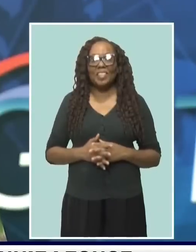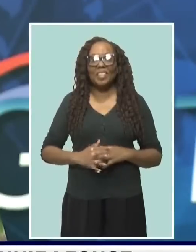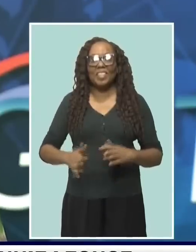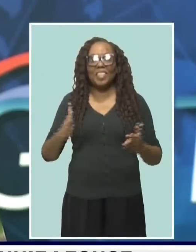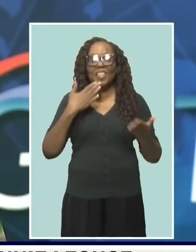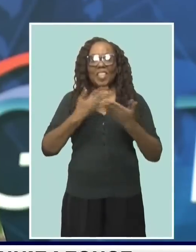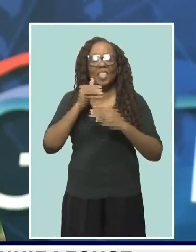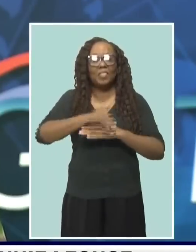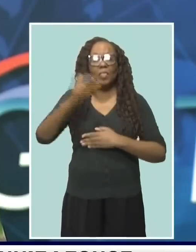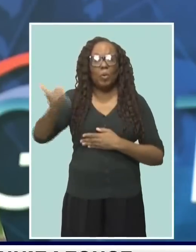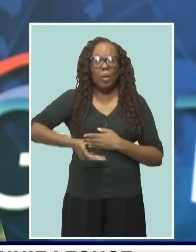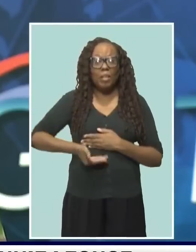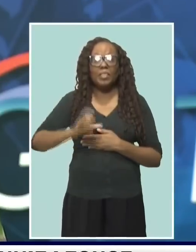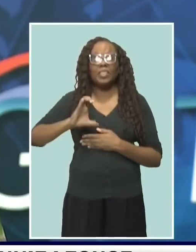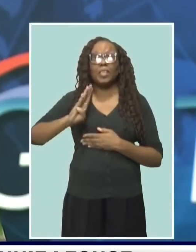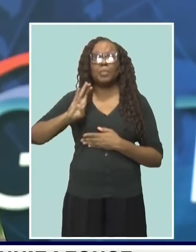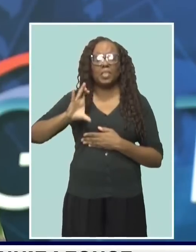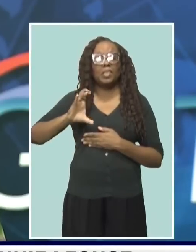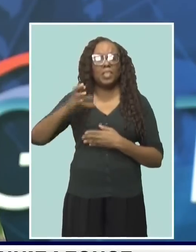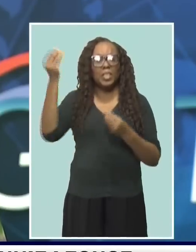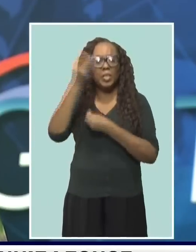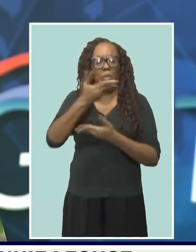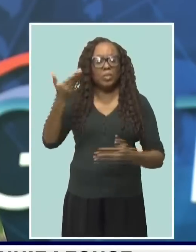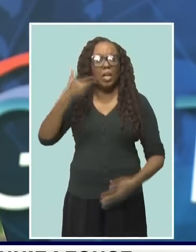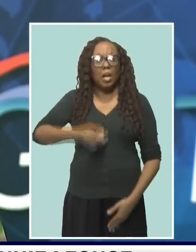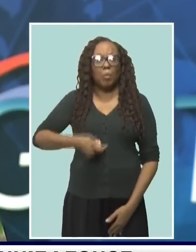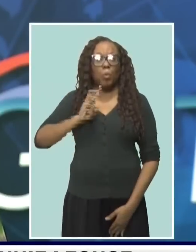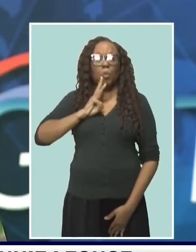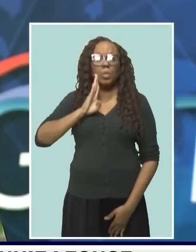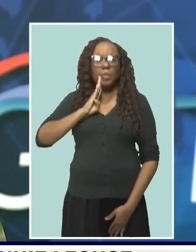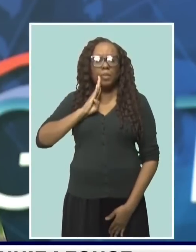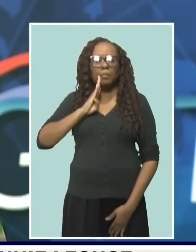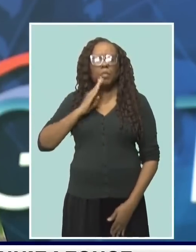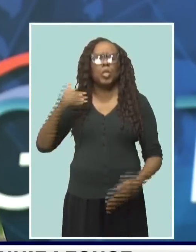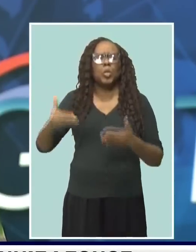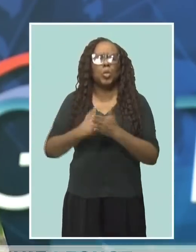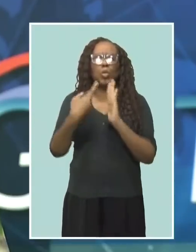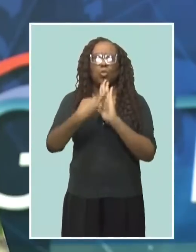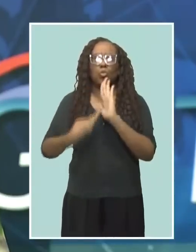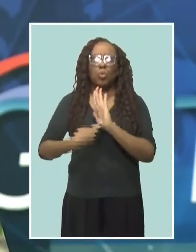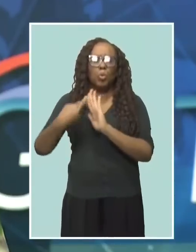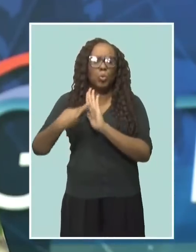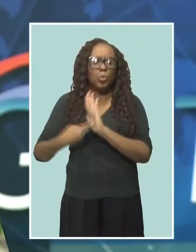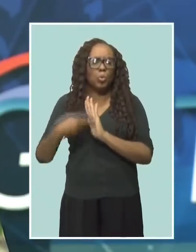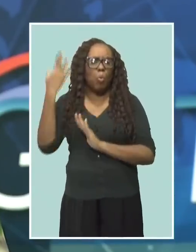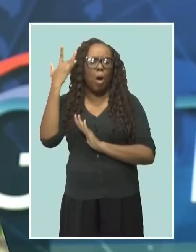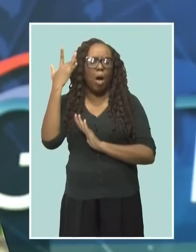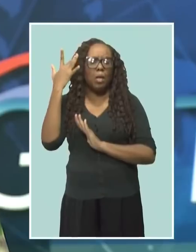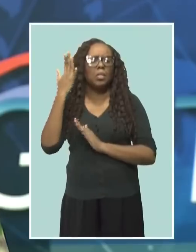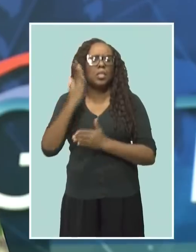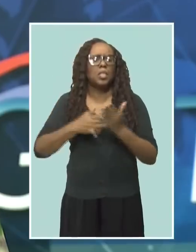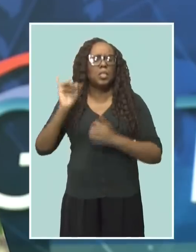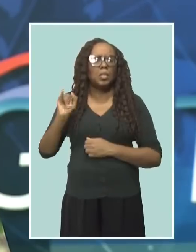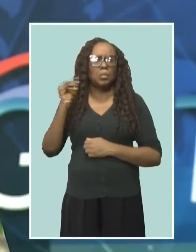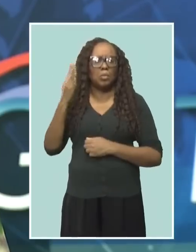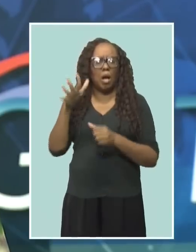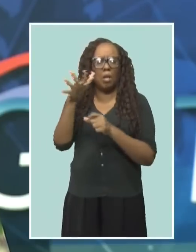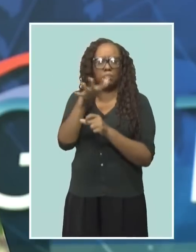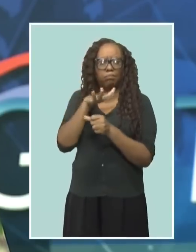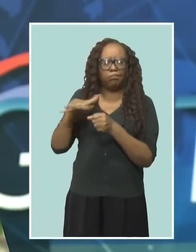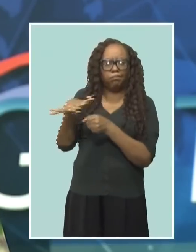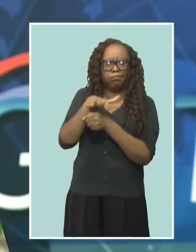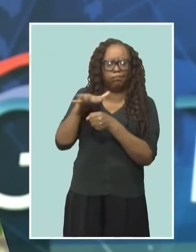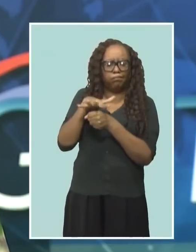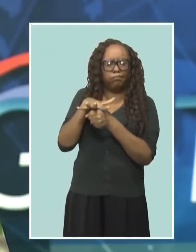Good evening and welcome to the CBC NewsNight. I'm Wendy Burke. Regulations are coming to address safety concerns at some job sites,